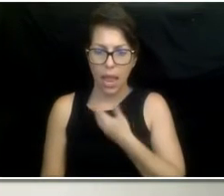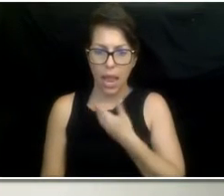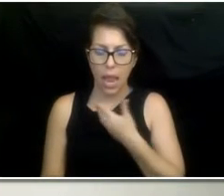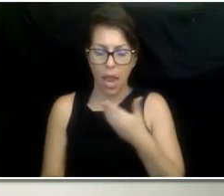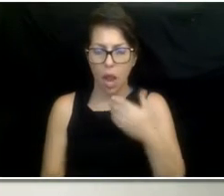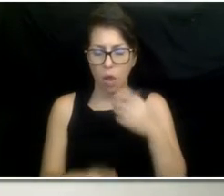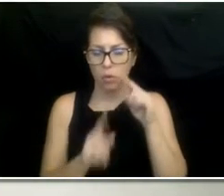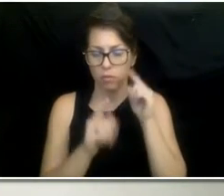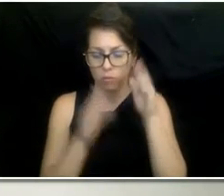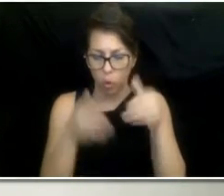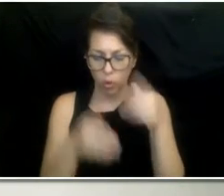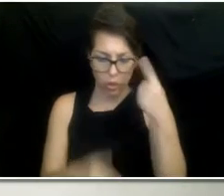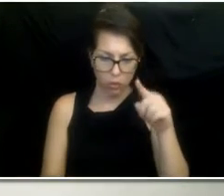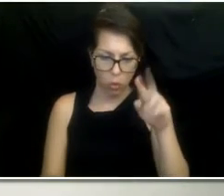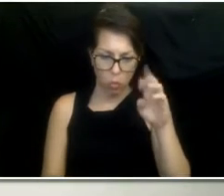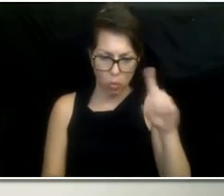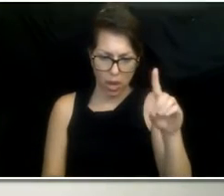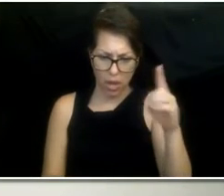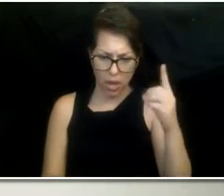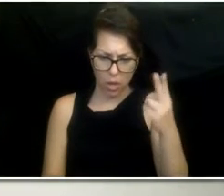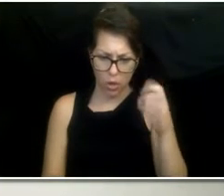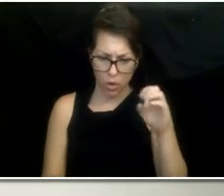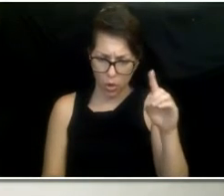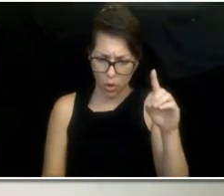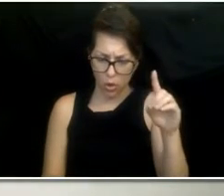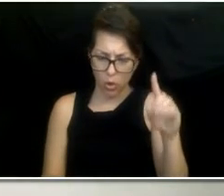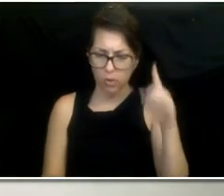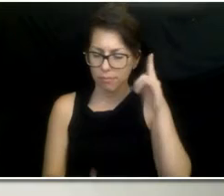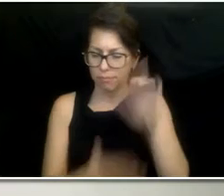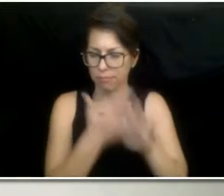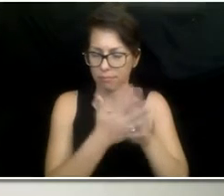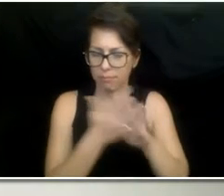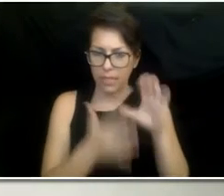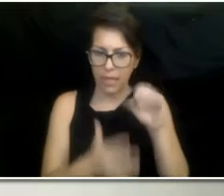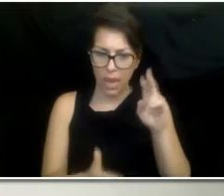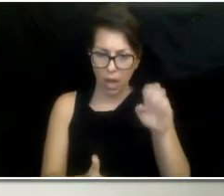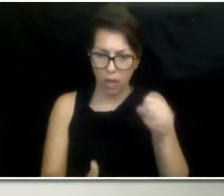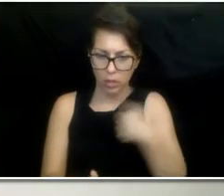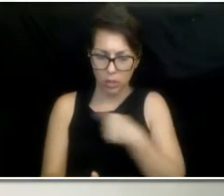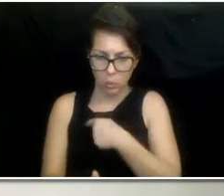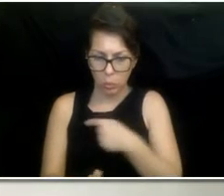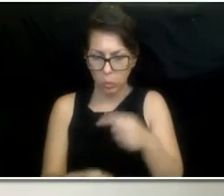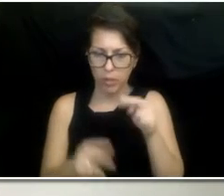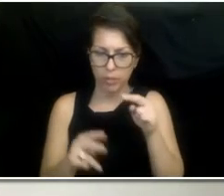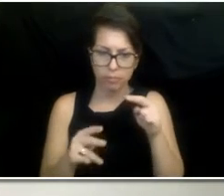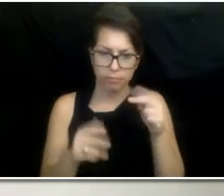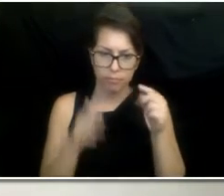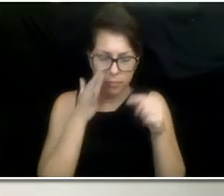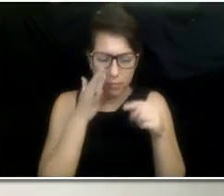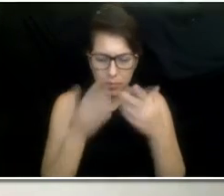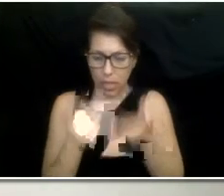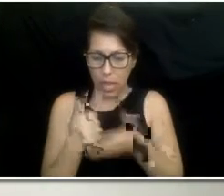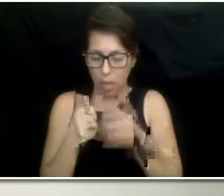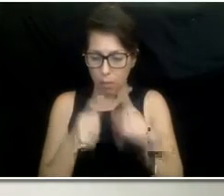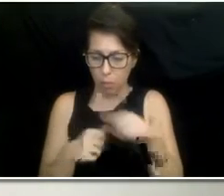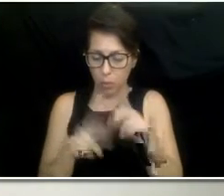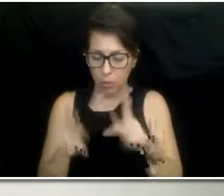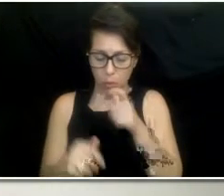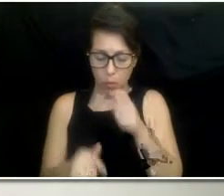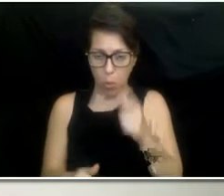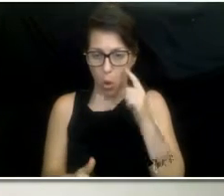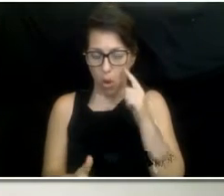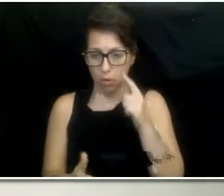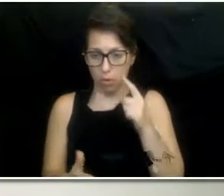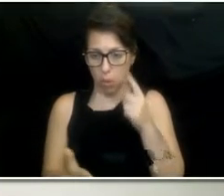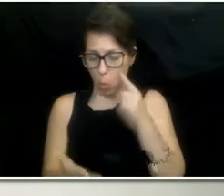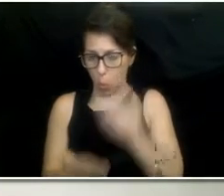cares continues to receive referrals from the district attorney and to provide crisis counseling safety planning and advocacy virtually the center also